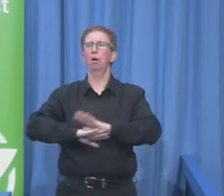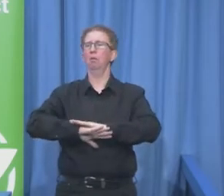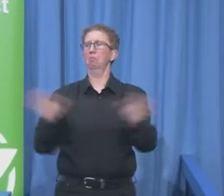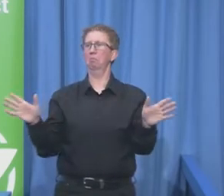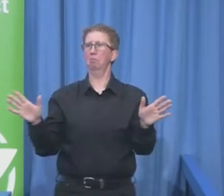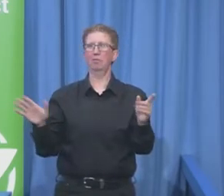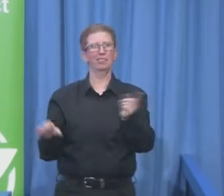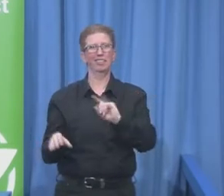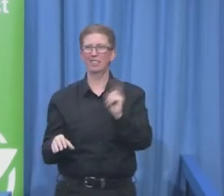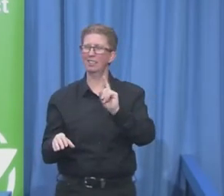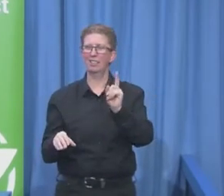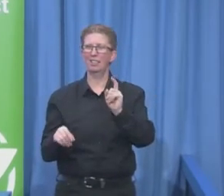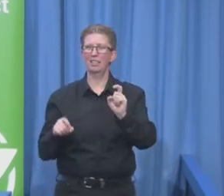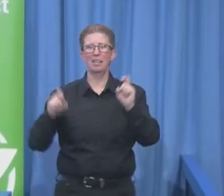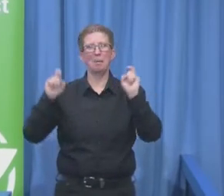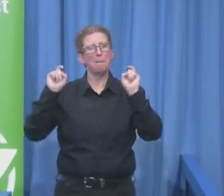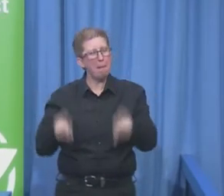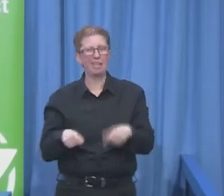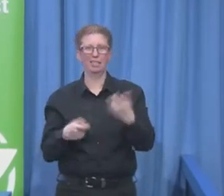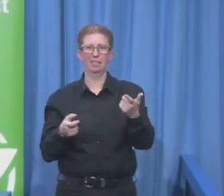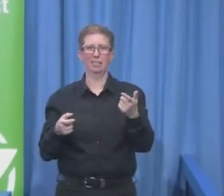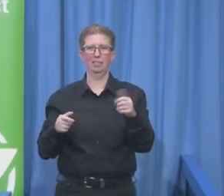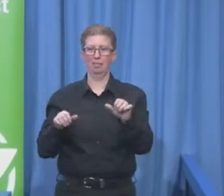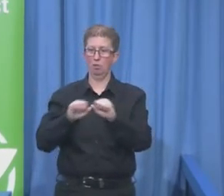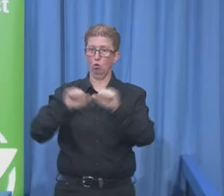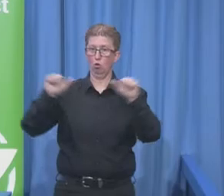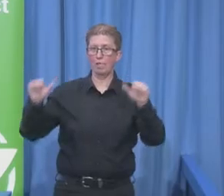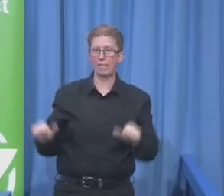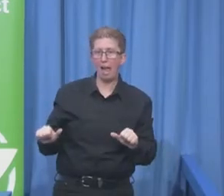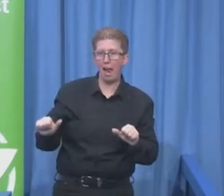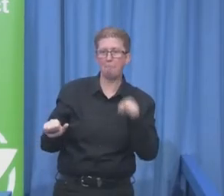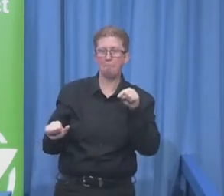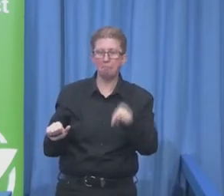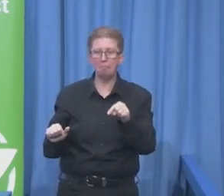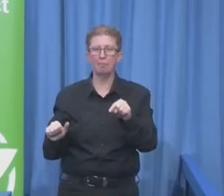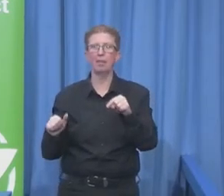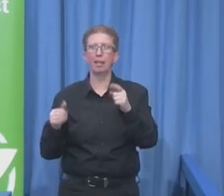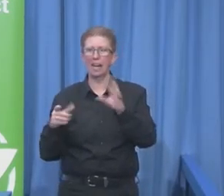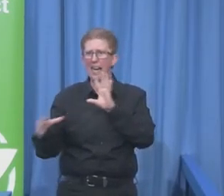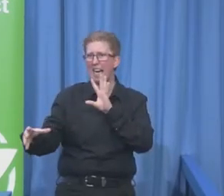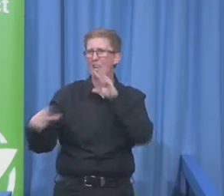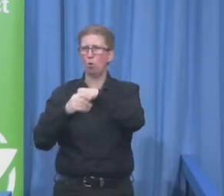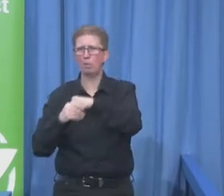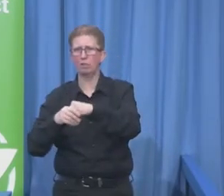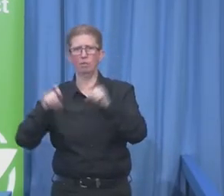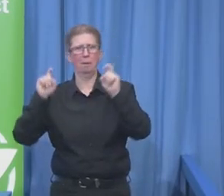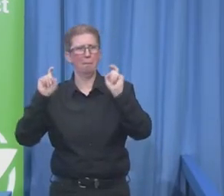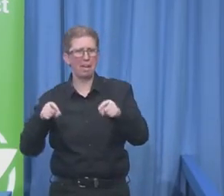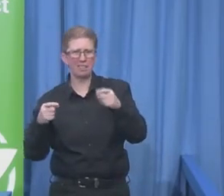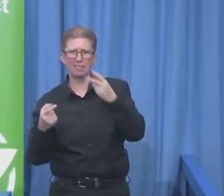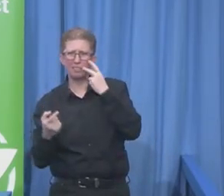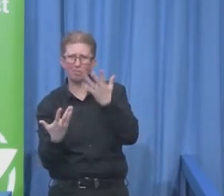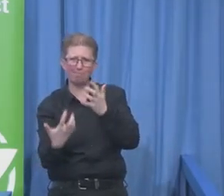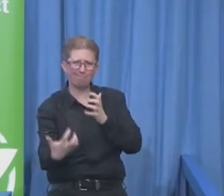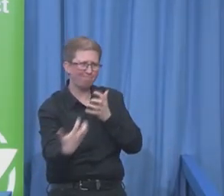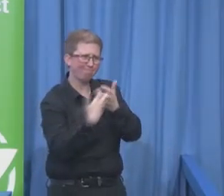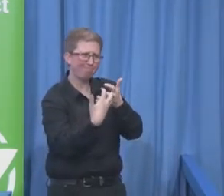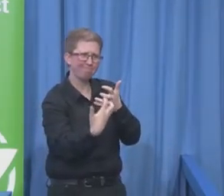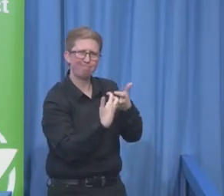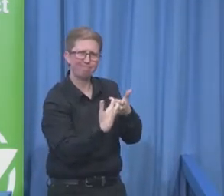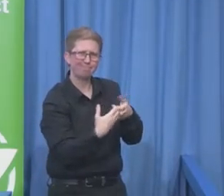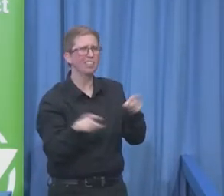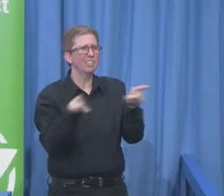we've achieved that through a number of services like facilities audits, then a large number of sensitization workshops,